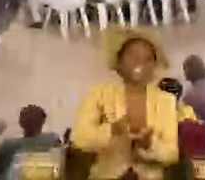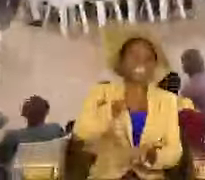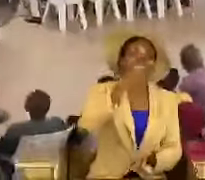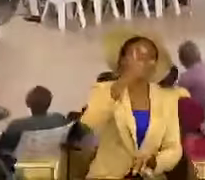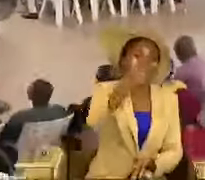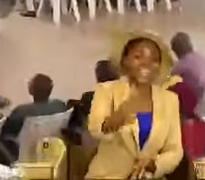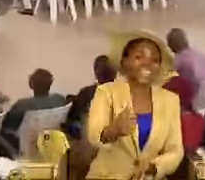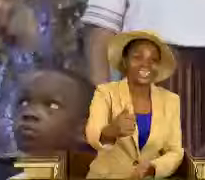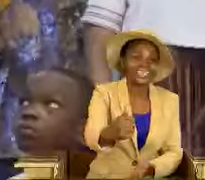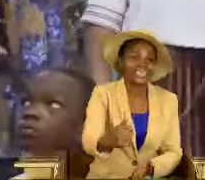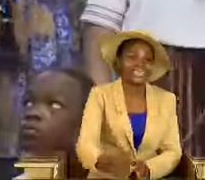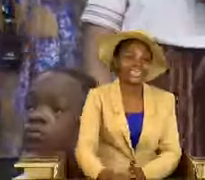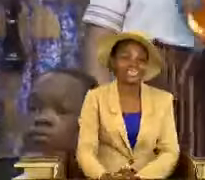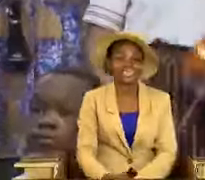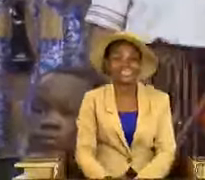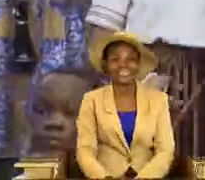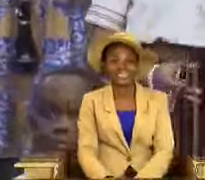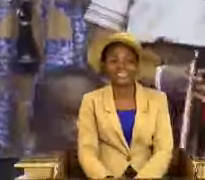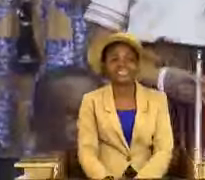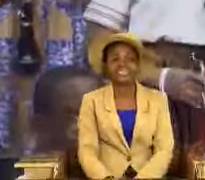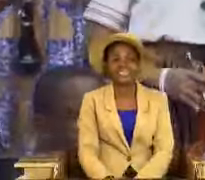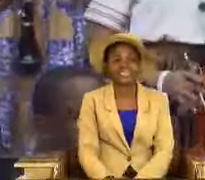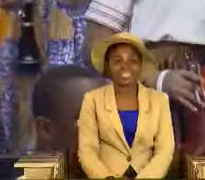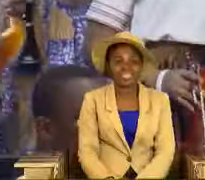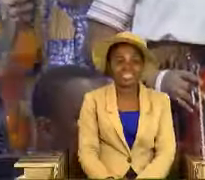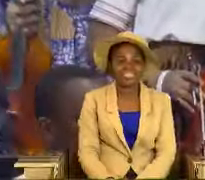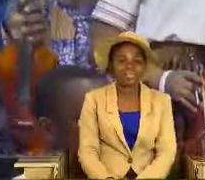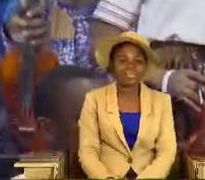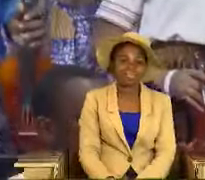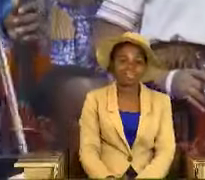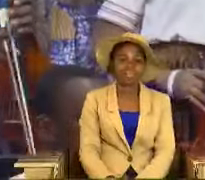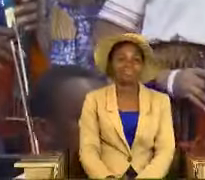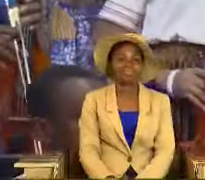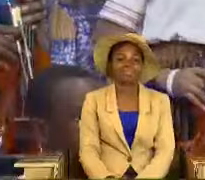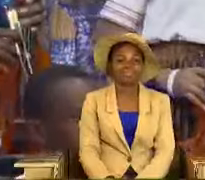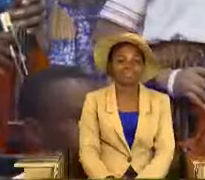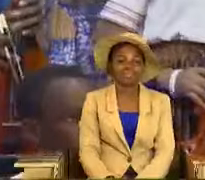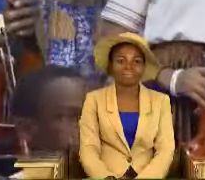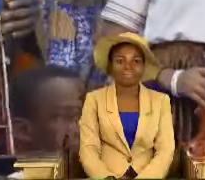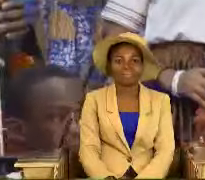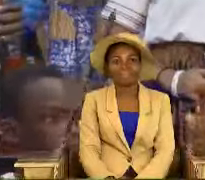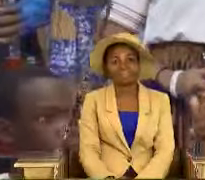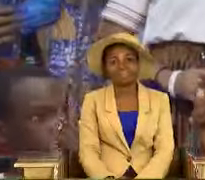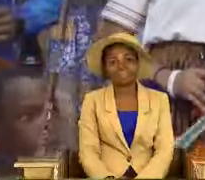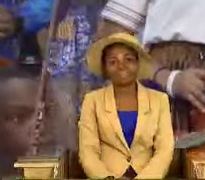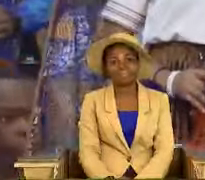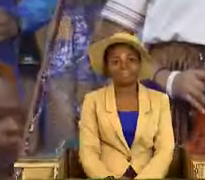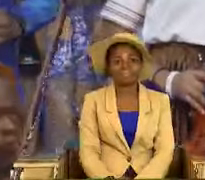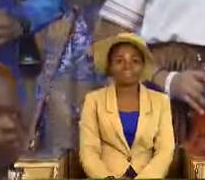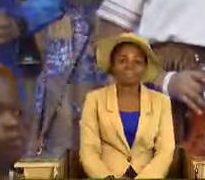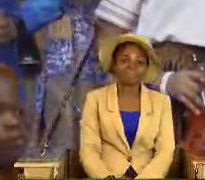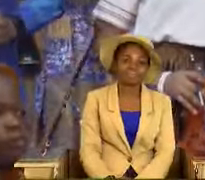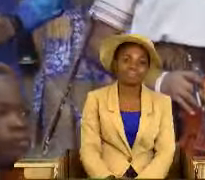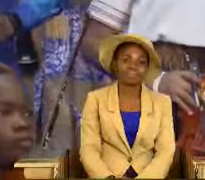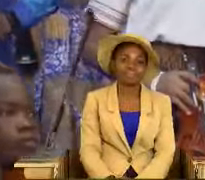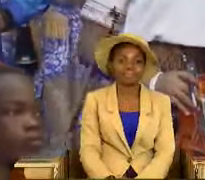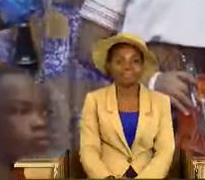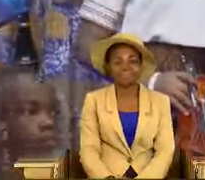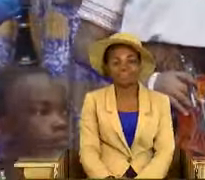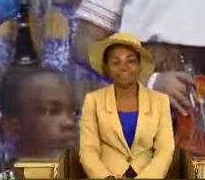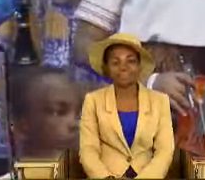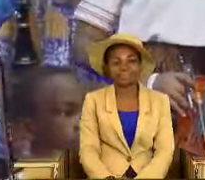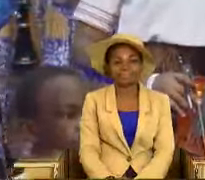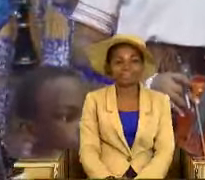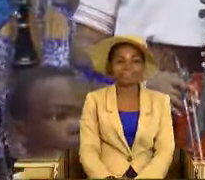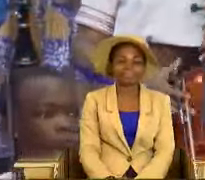Amen on Jordan's Bank the Baptist cry announces that the Lord is night awake and ask him for he brings Glad